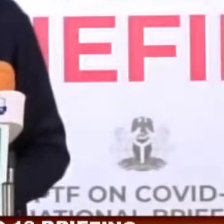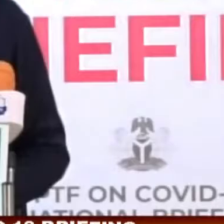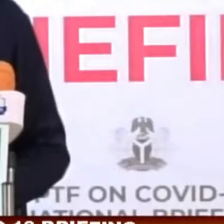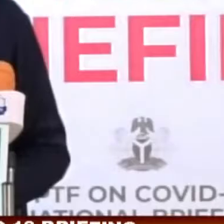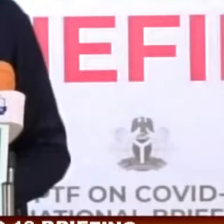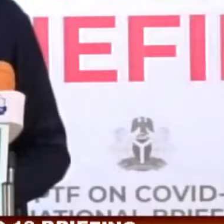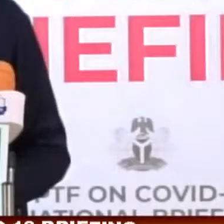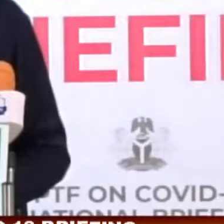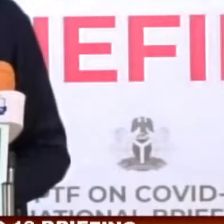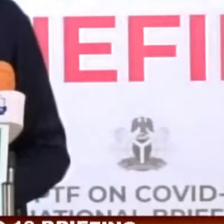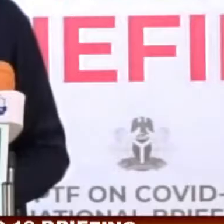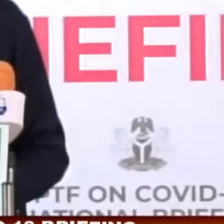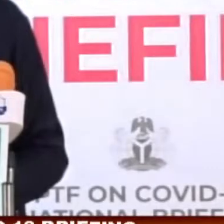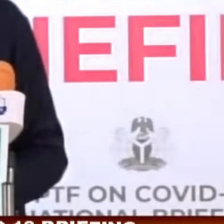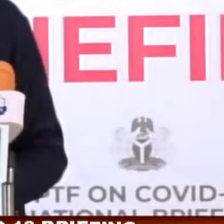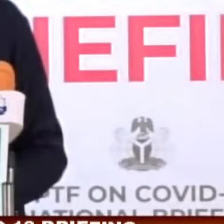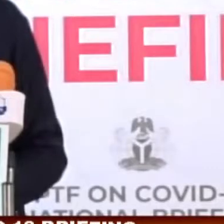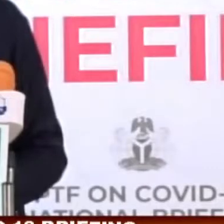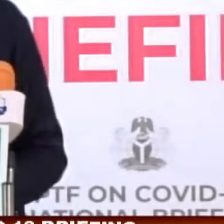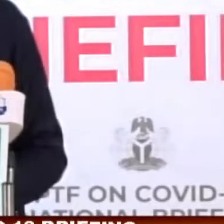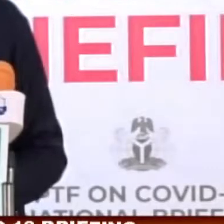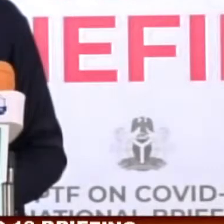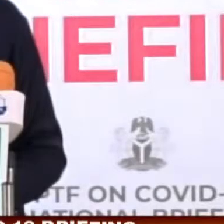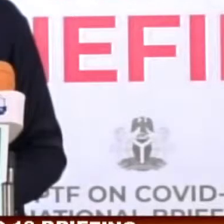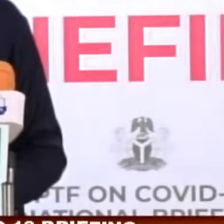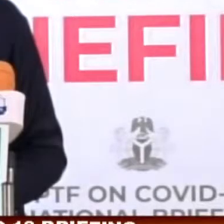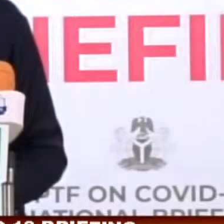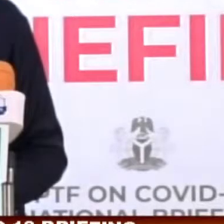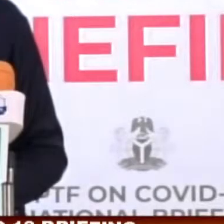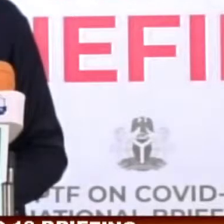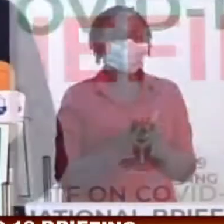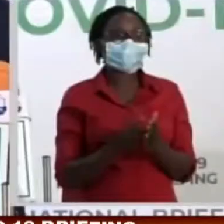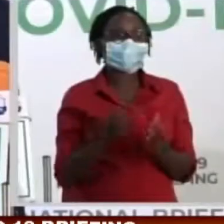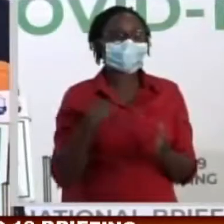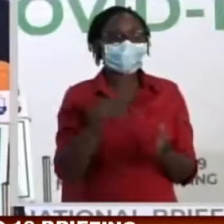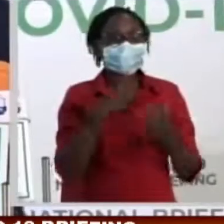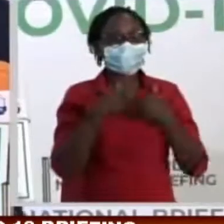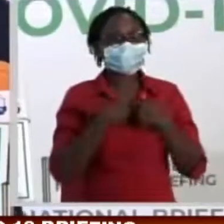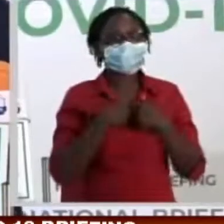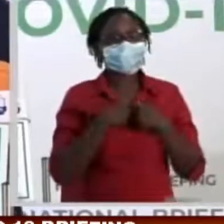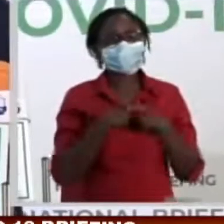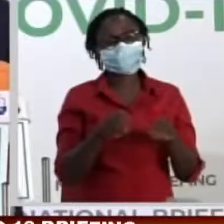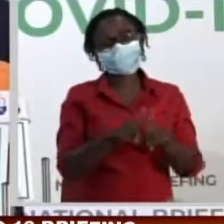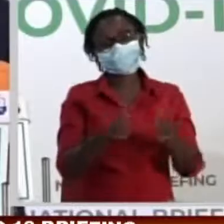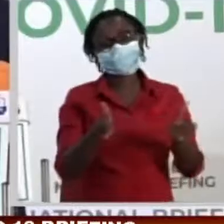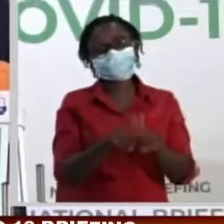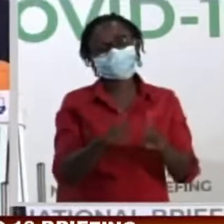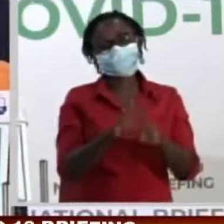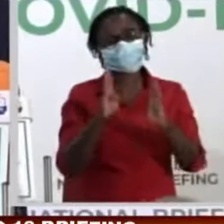national briefing, but just to assure you that we've been engaged in a series of meetings,